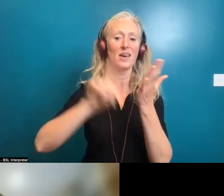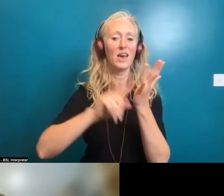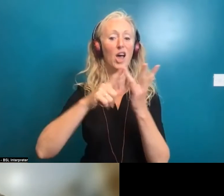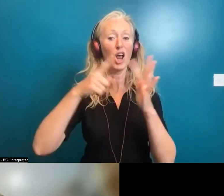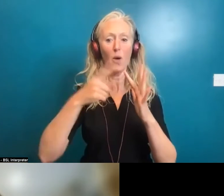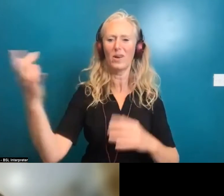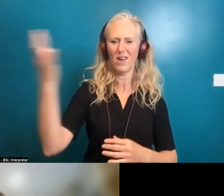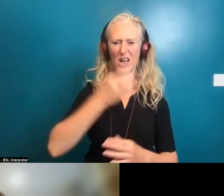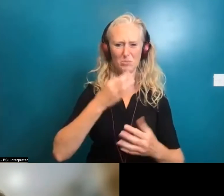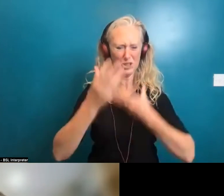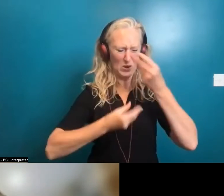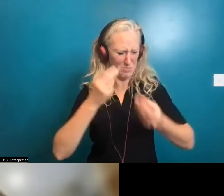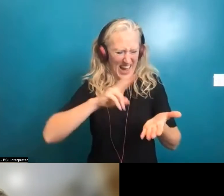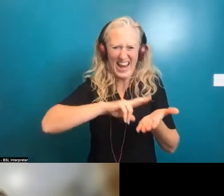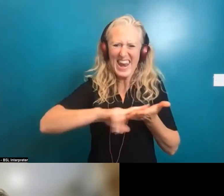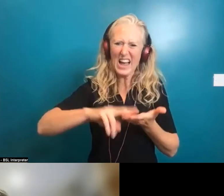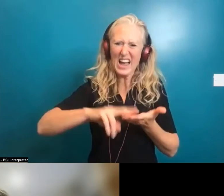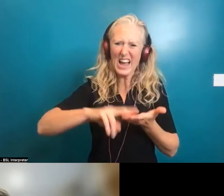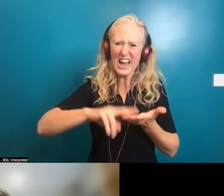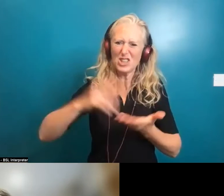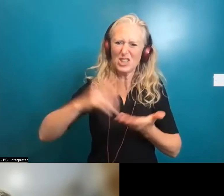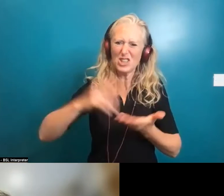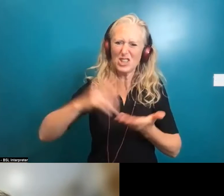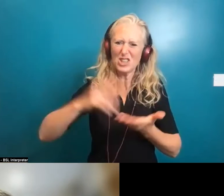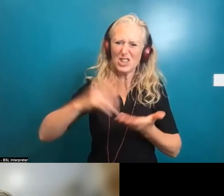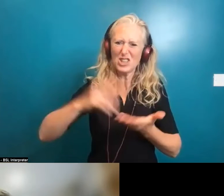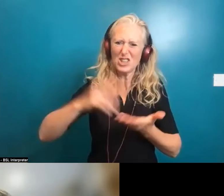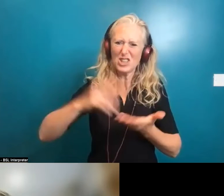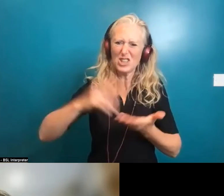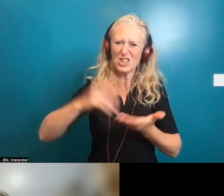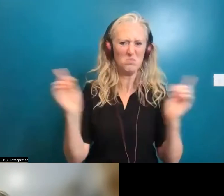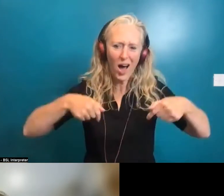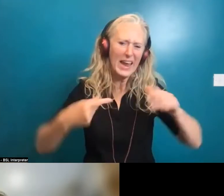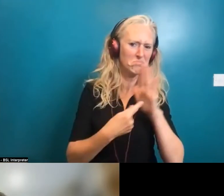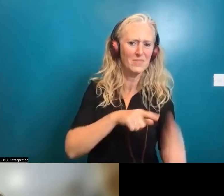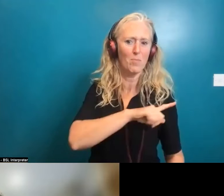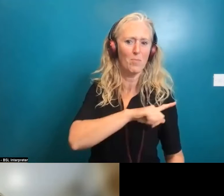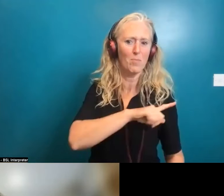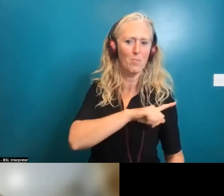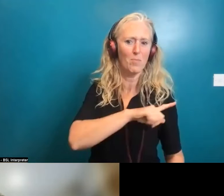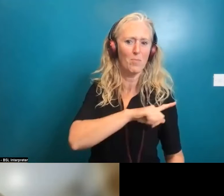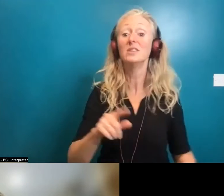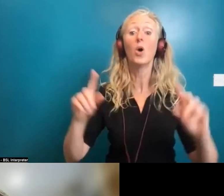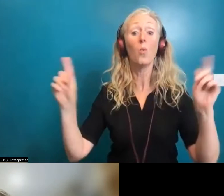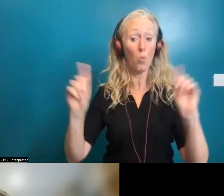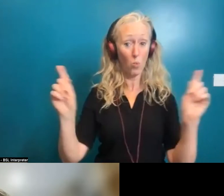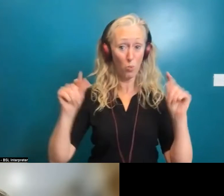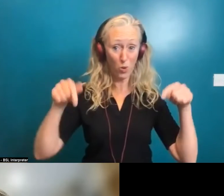natural history studies are and why they're important, why we do them. So to start off, what is a natural history